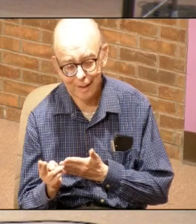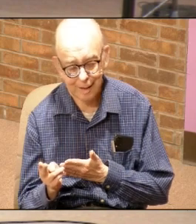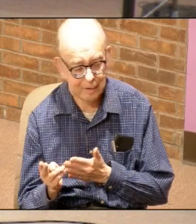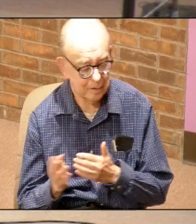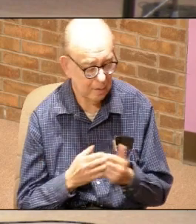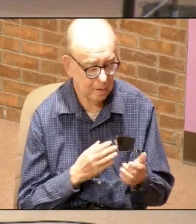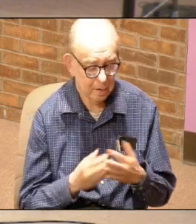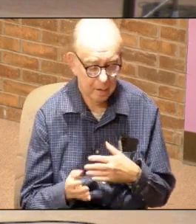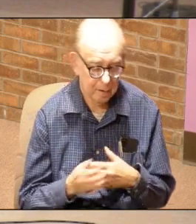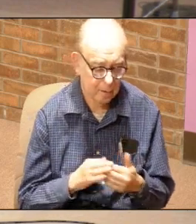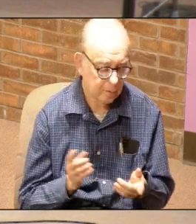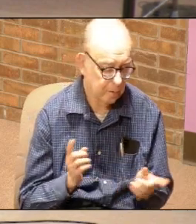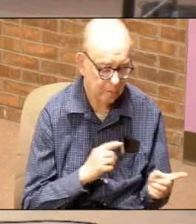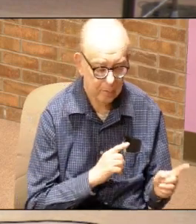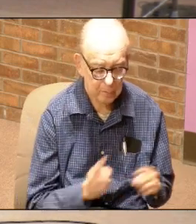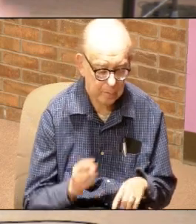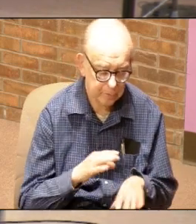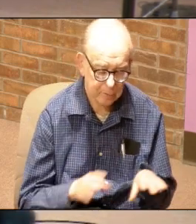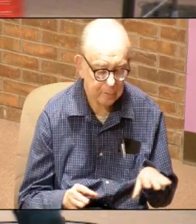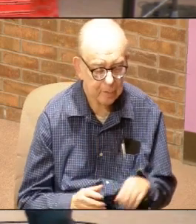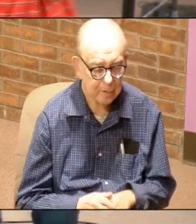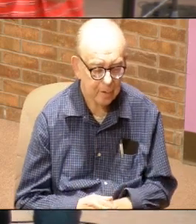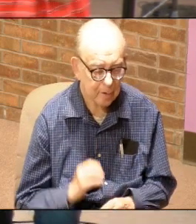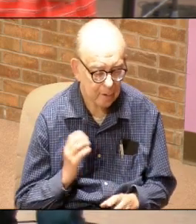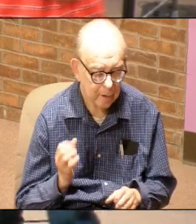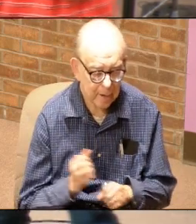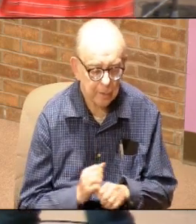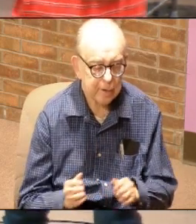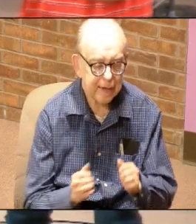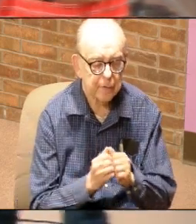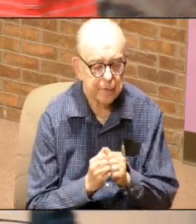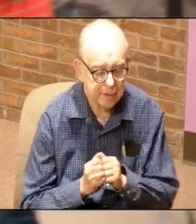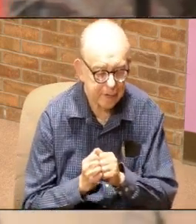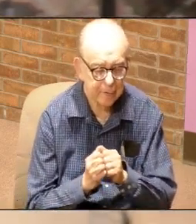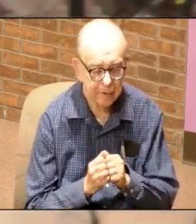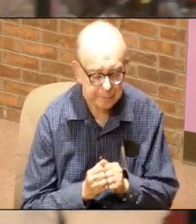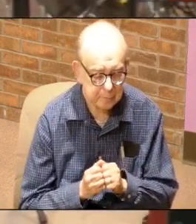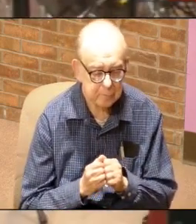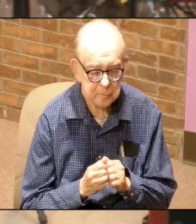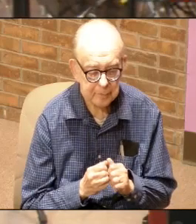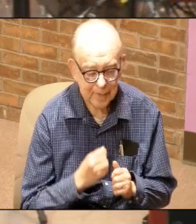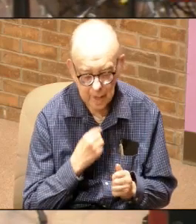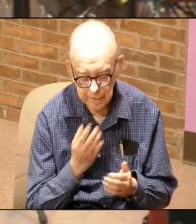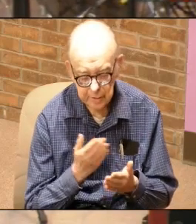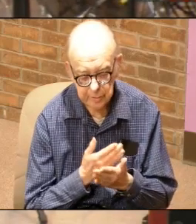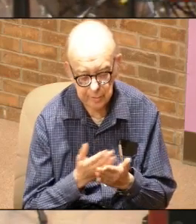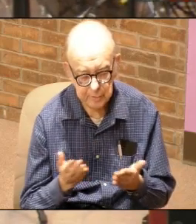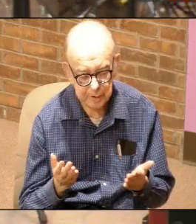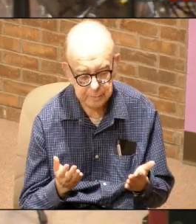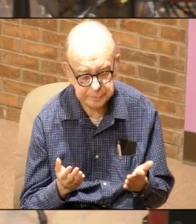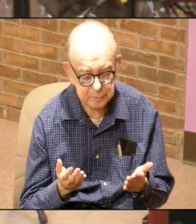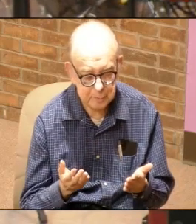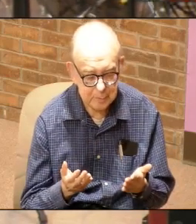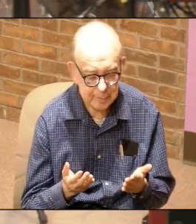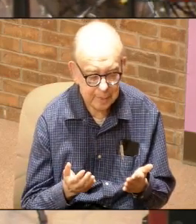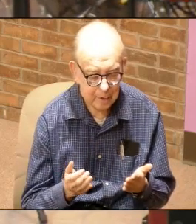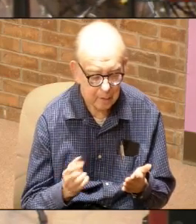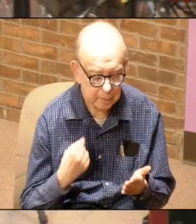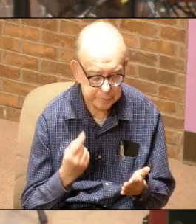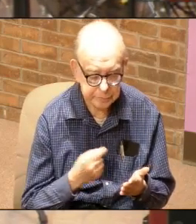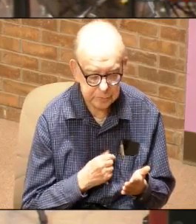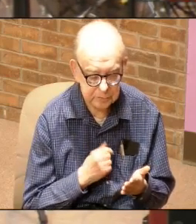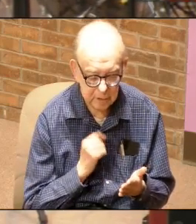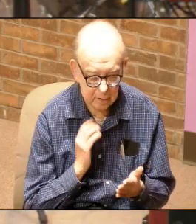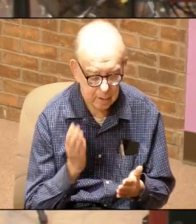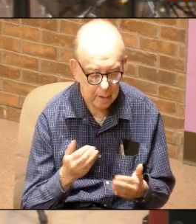No matter where we come from, no matter what we do, we're gathering. And may I say this to you all? We